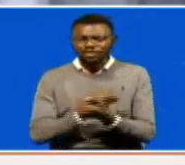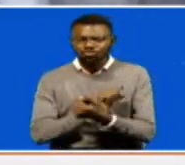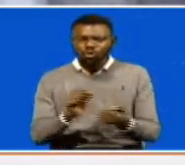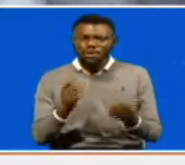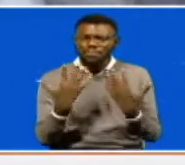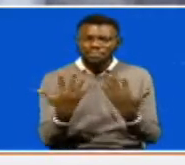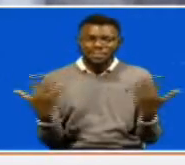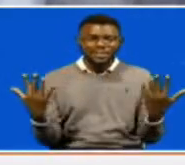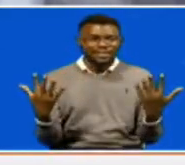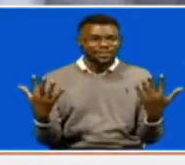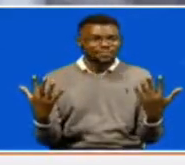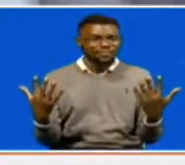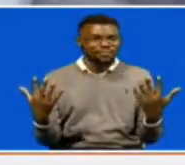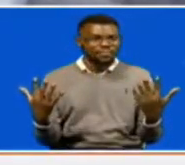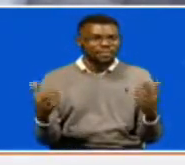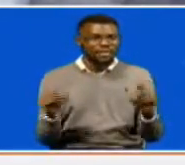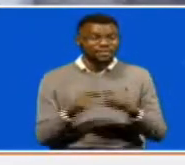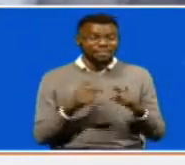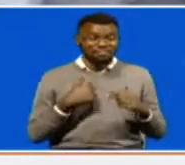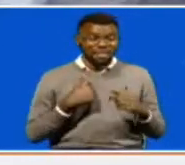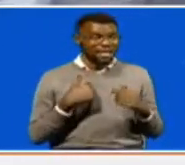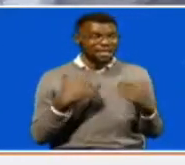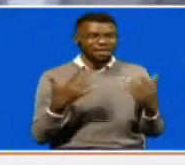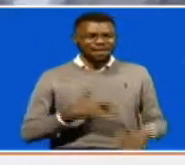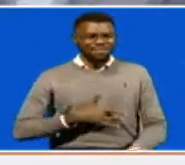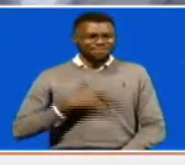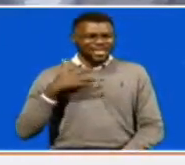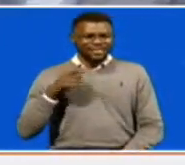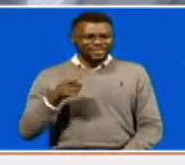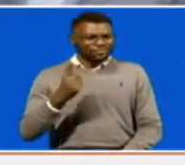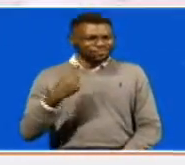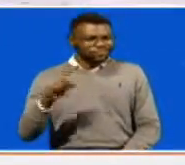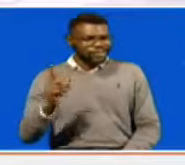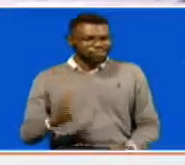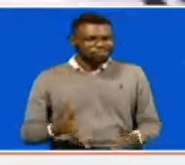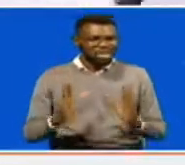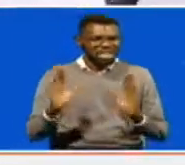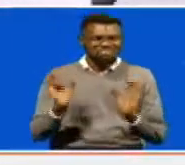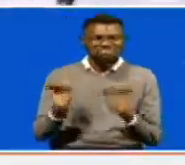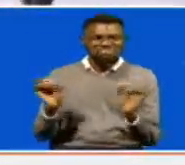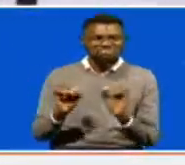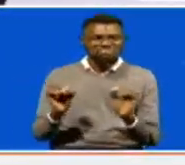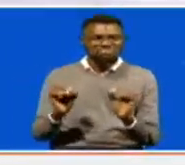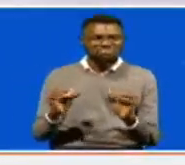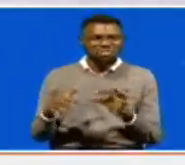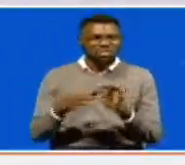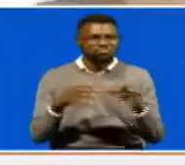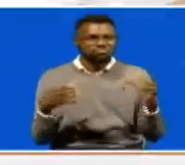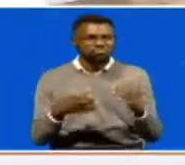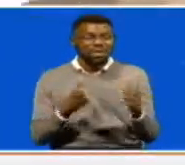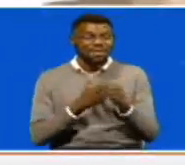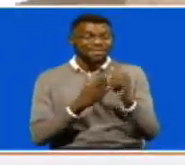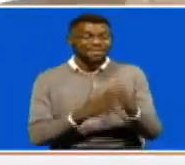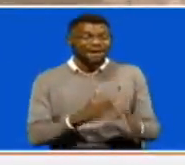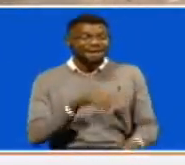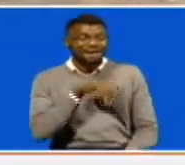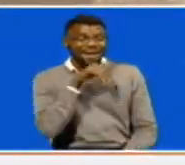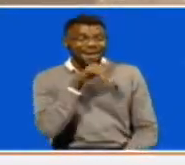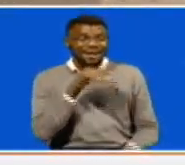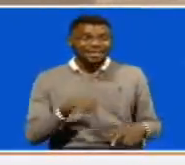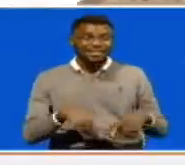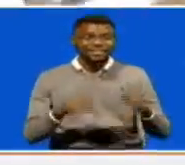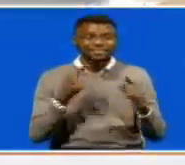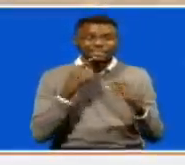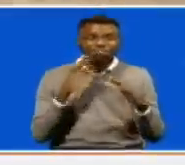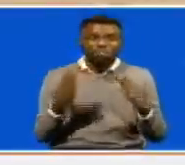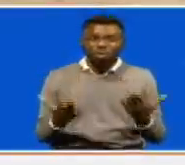property. And to me, I feel this is not the right direction to take. The Azimio Lumoja, One Kenya leader Raila Odinga has